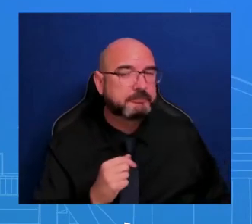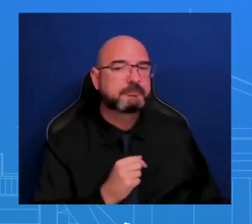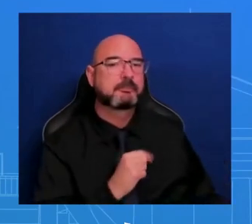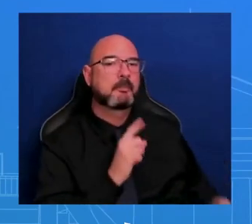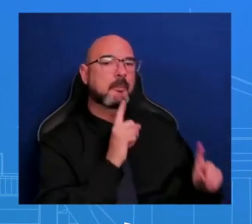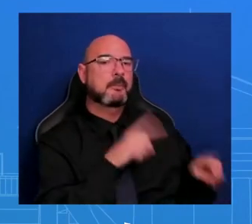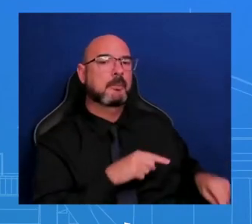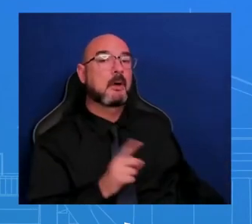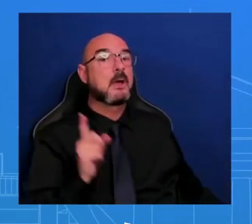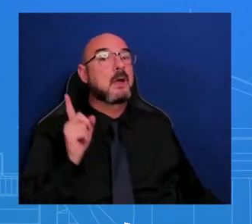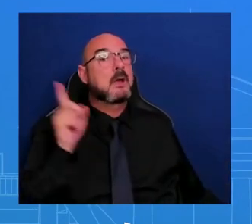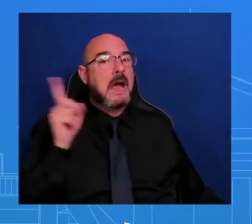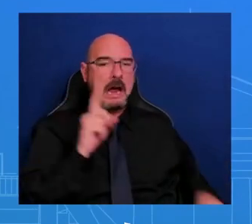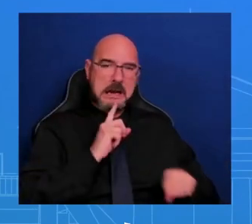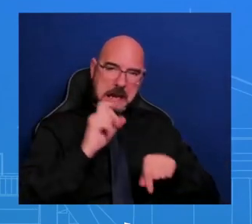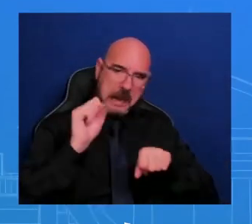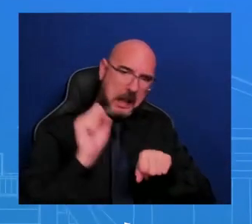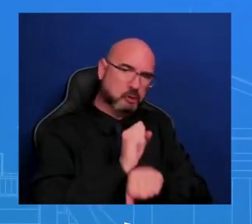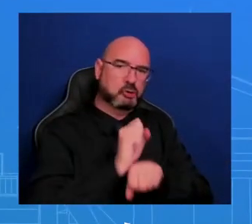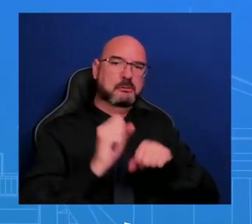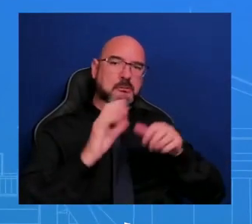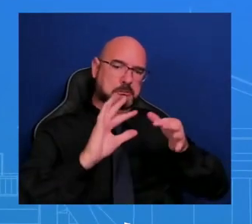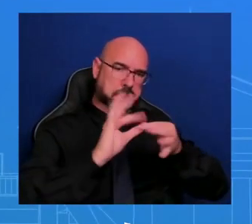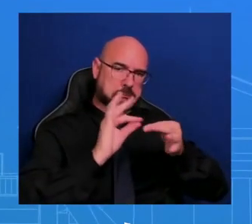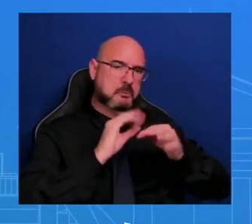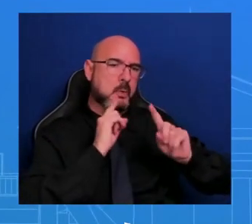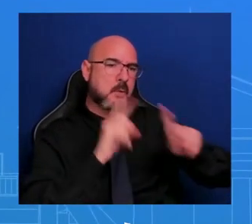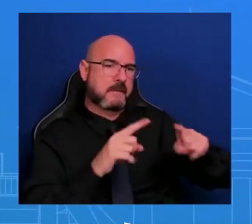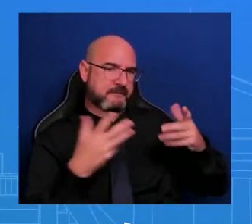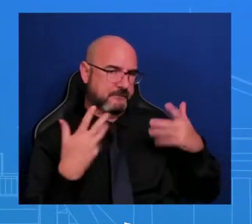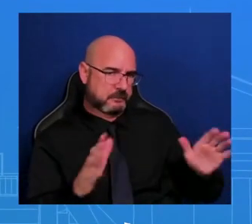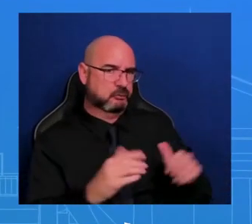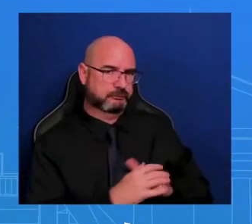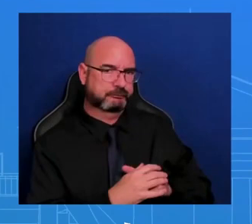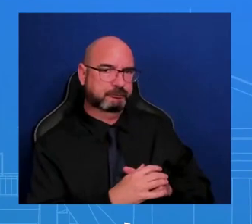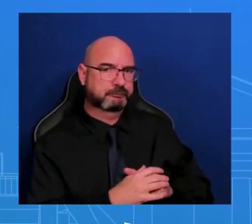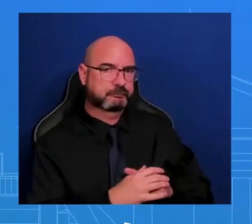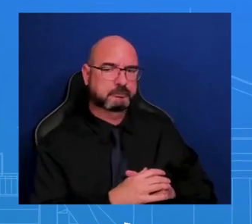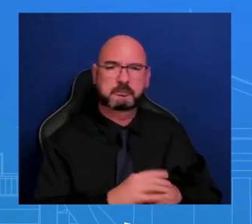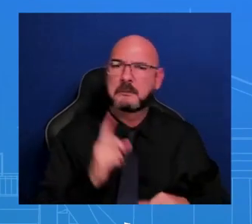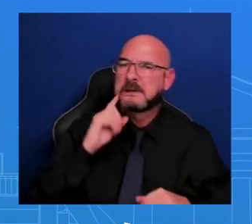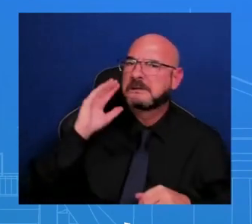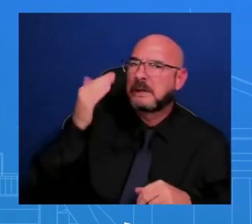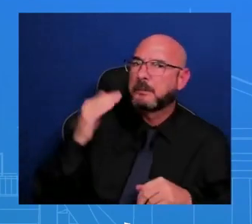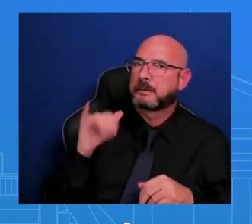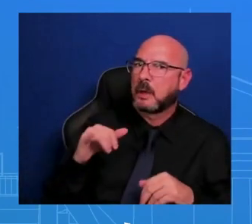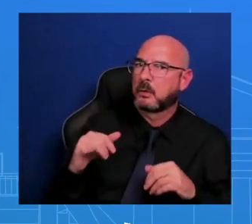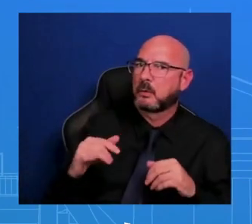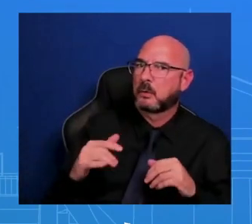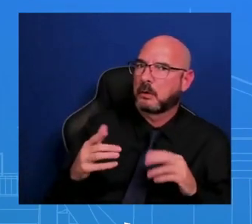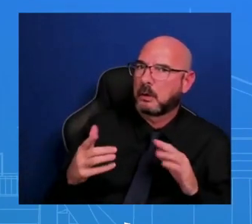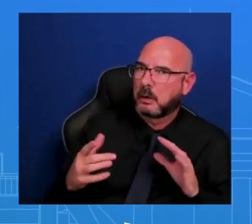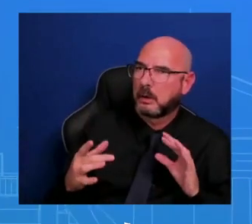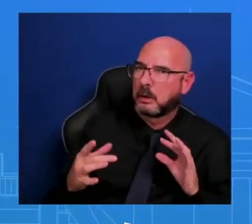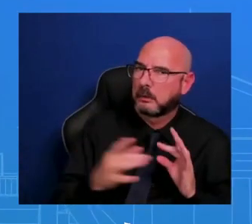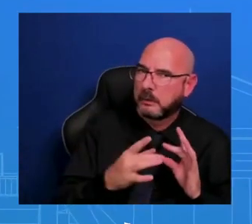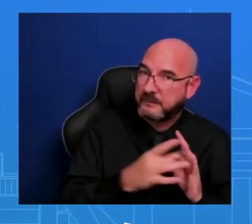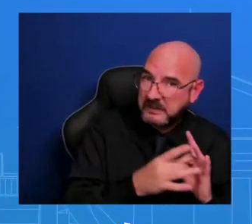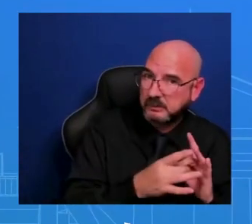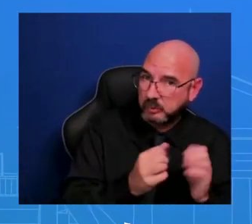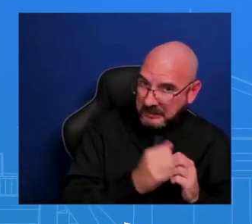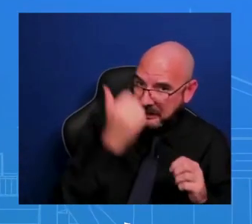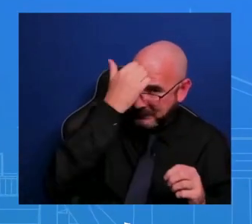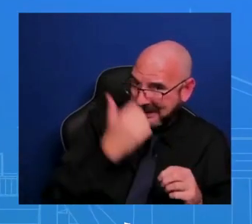but he just answered this question. He said that they were associated with Hamas, but does the administration think that they are at all? He